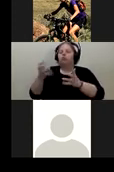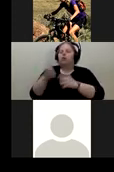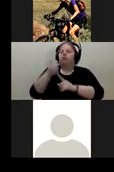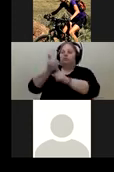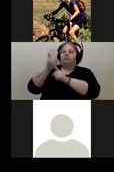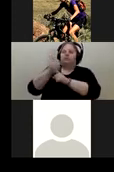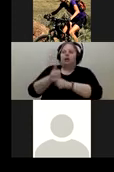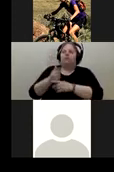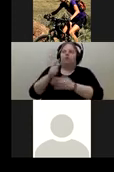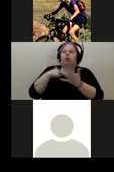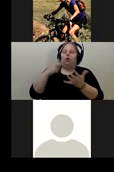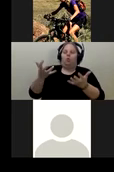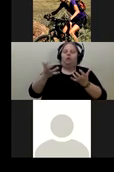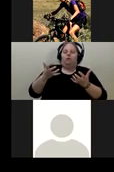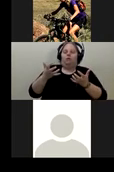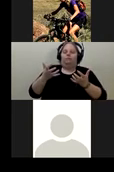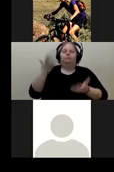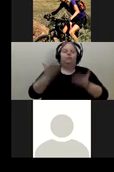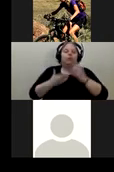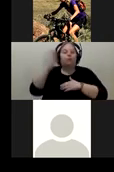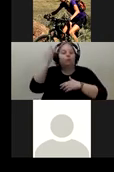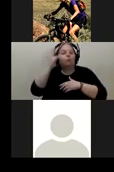she's doing so maybe out of stress.